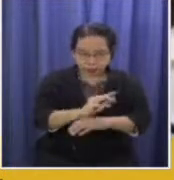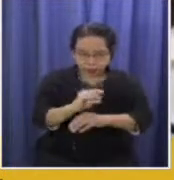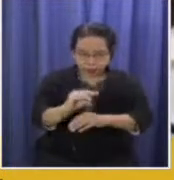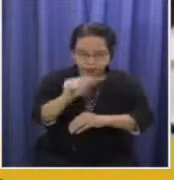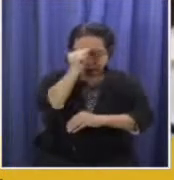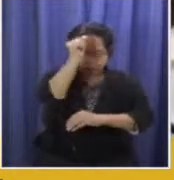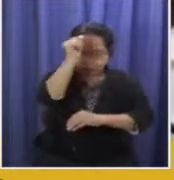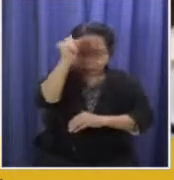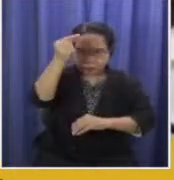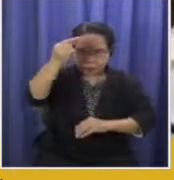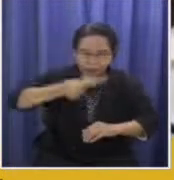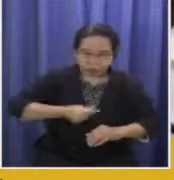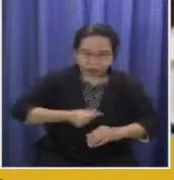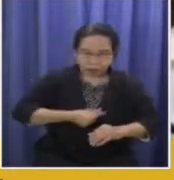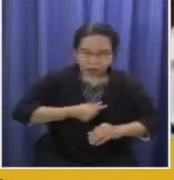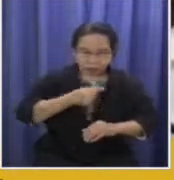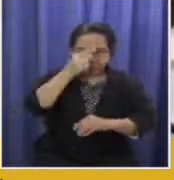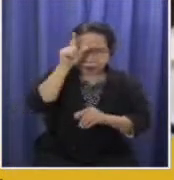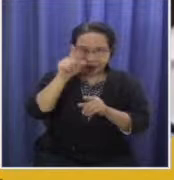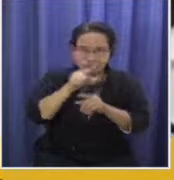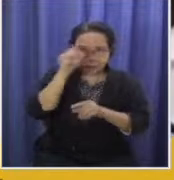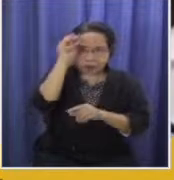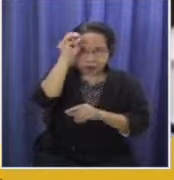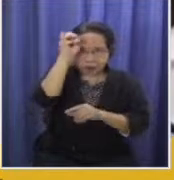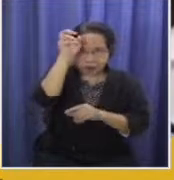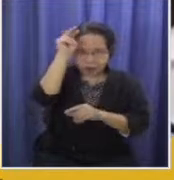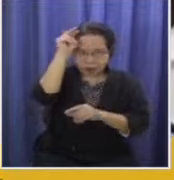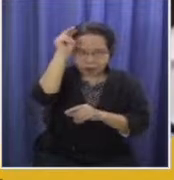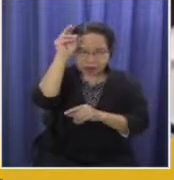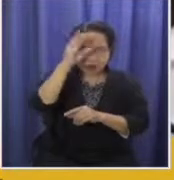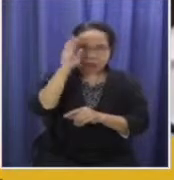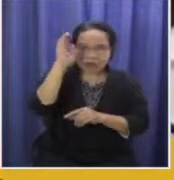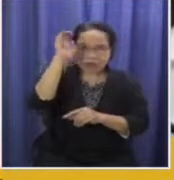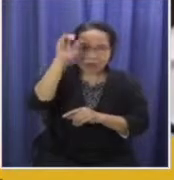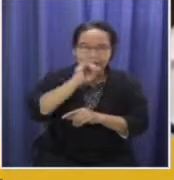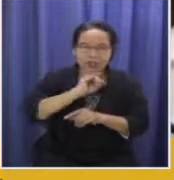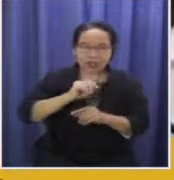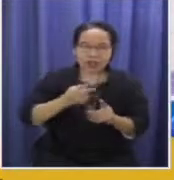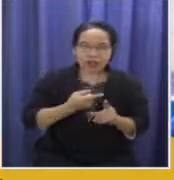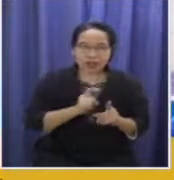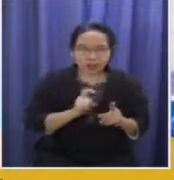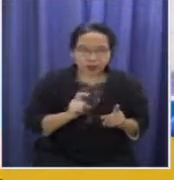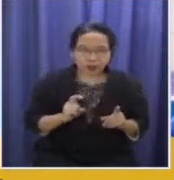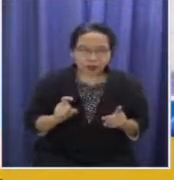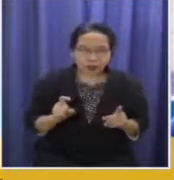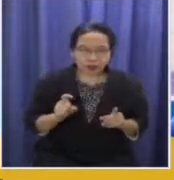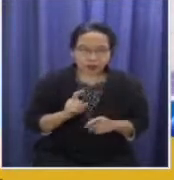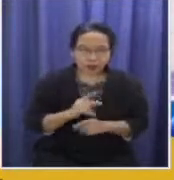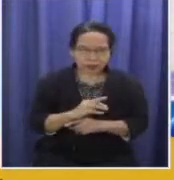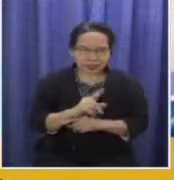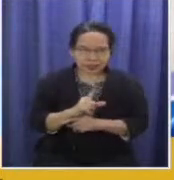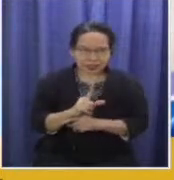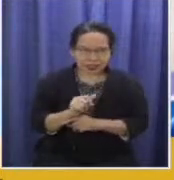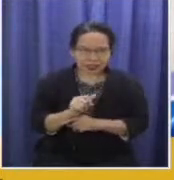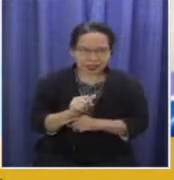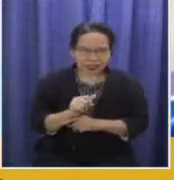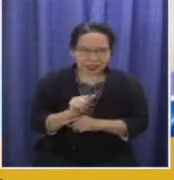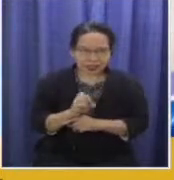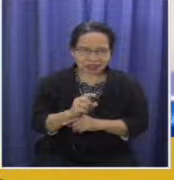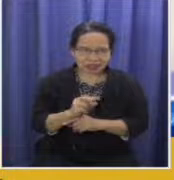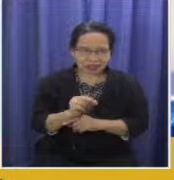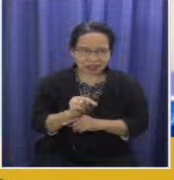visitor, Brother Mohan Ukeda, and he is from Pavitra